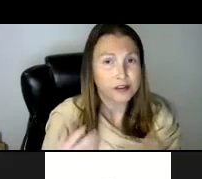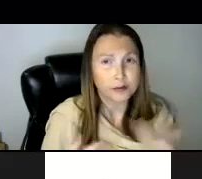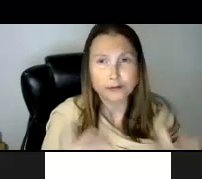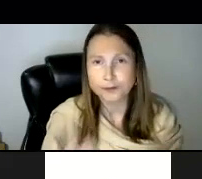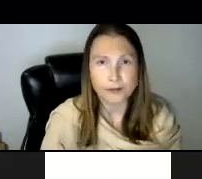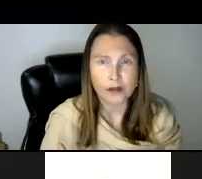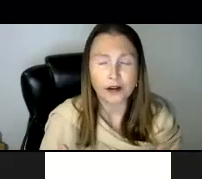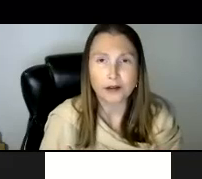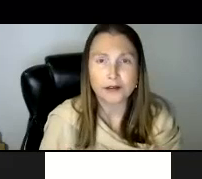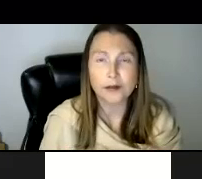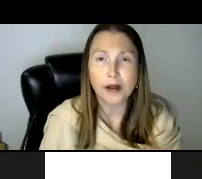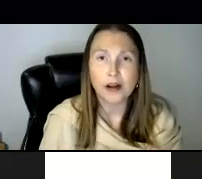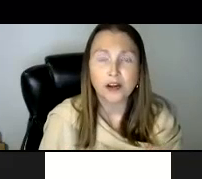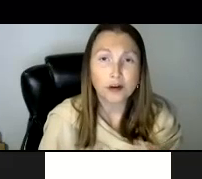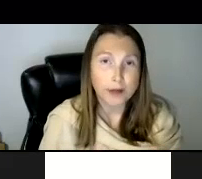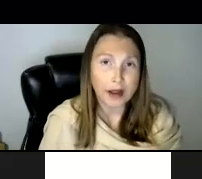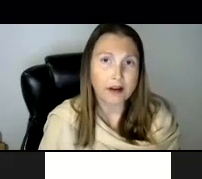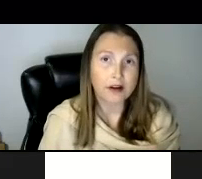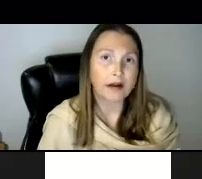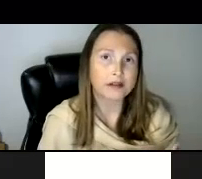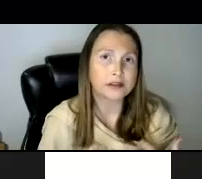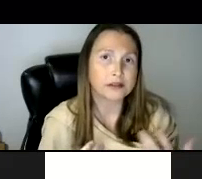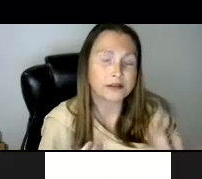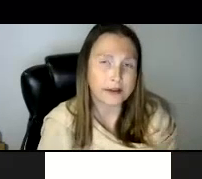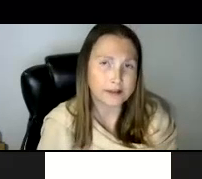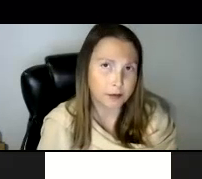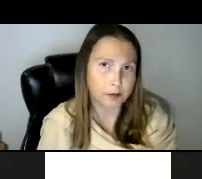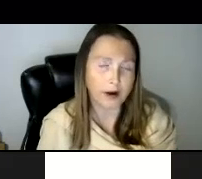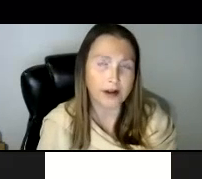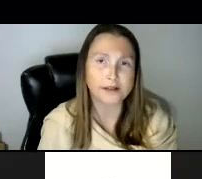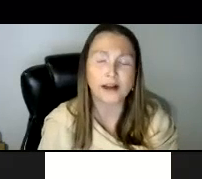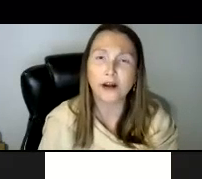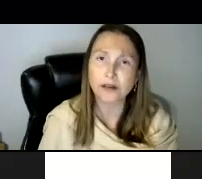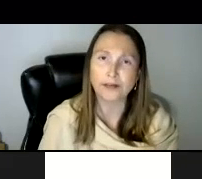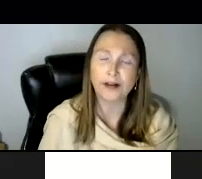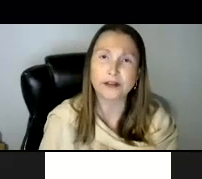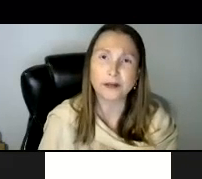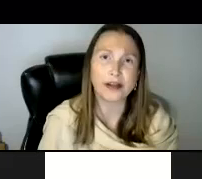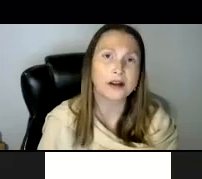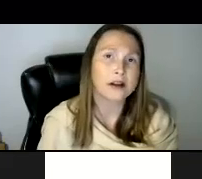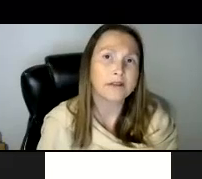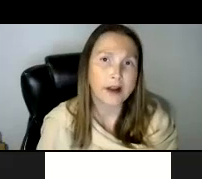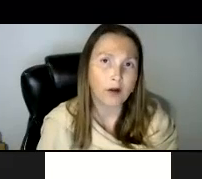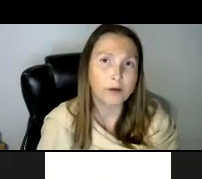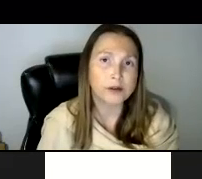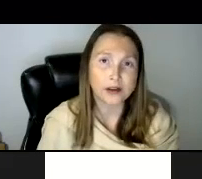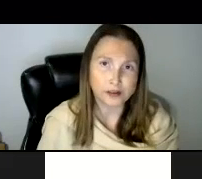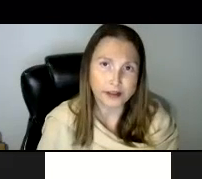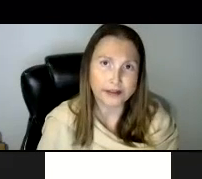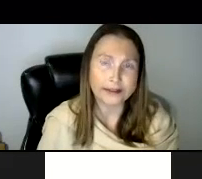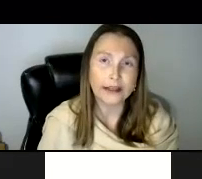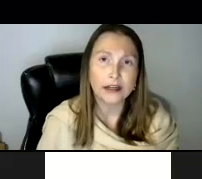these are just some general background about the vaccine approval process. I always found to be very helpful